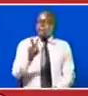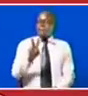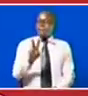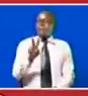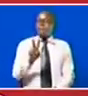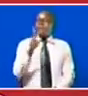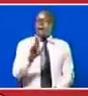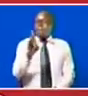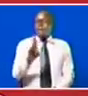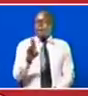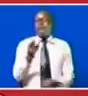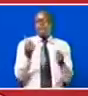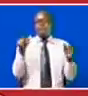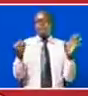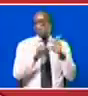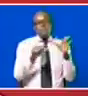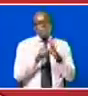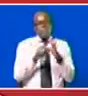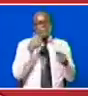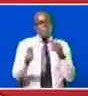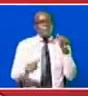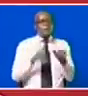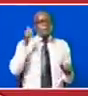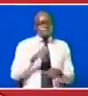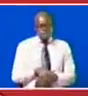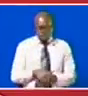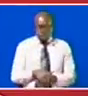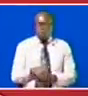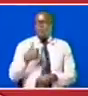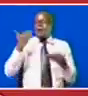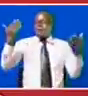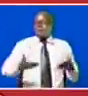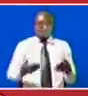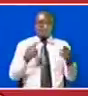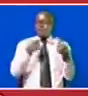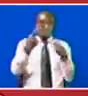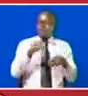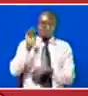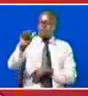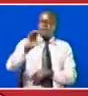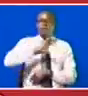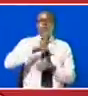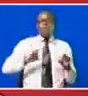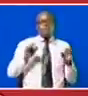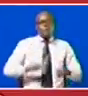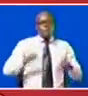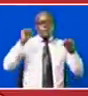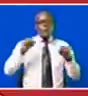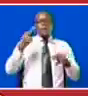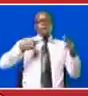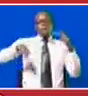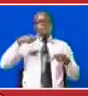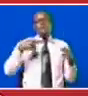2018 to air their grievances, which they did not. They would also have introduced a motion to ask the commission chair to review